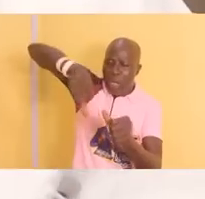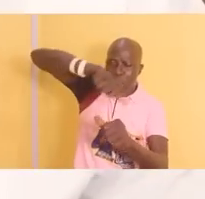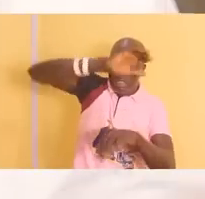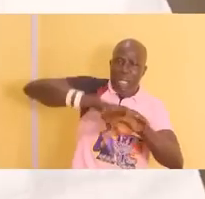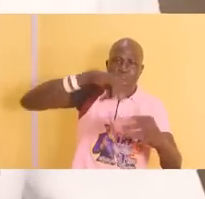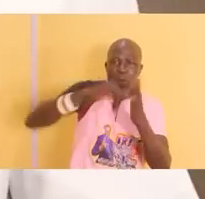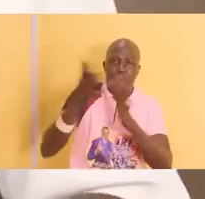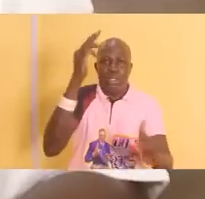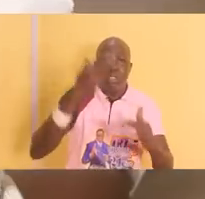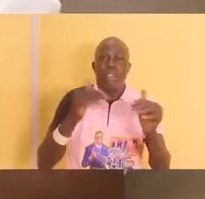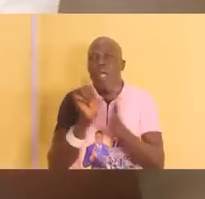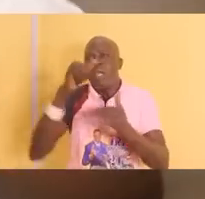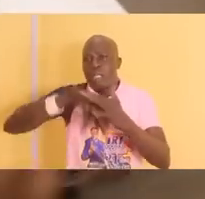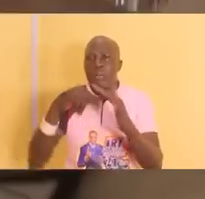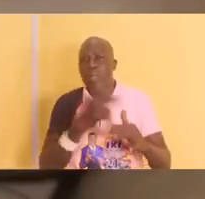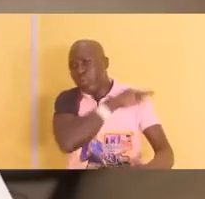He said they are seated.